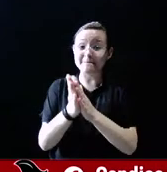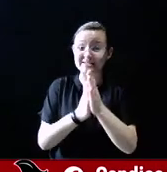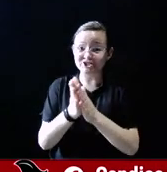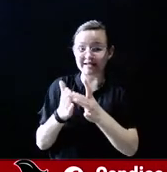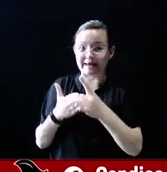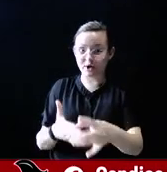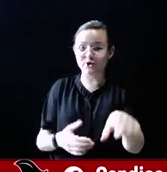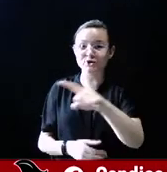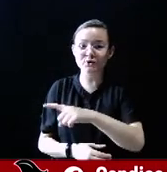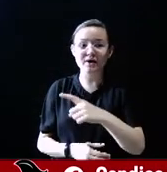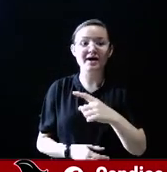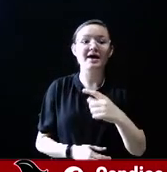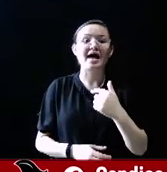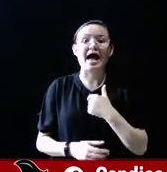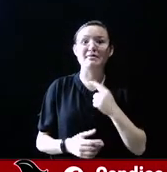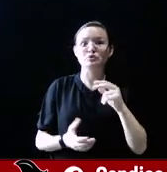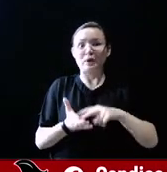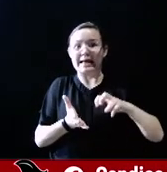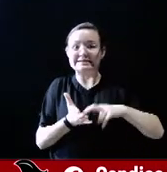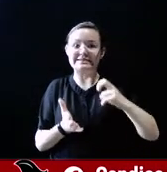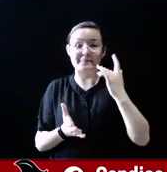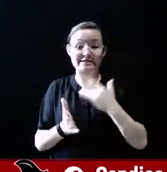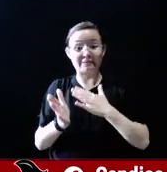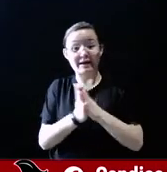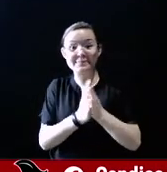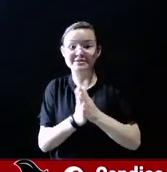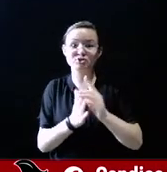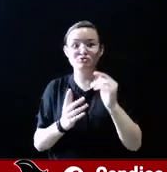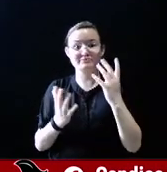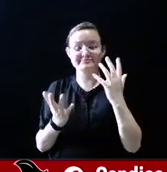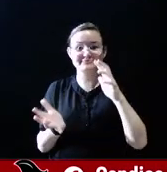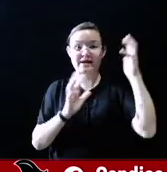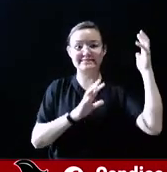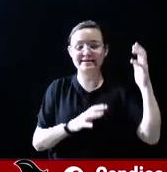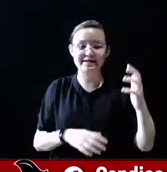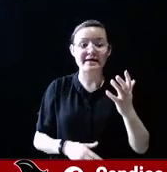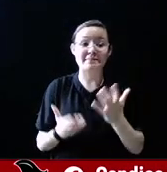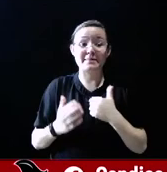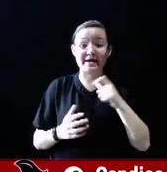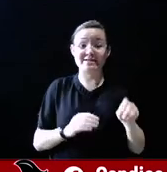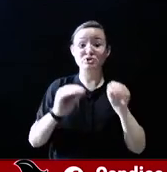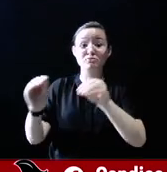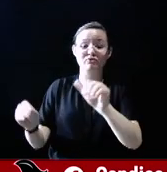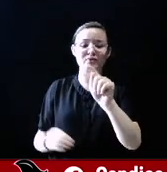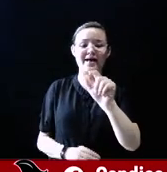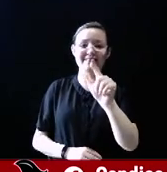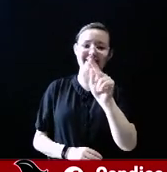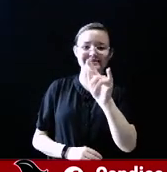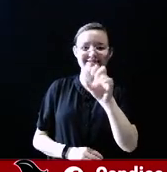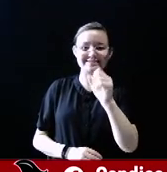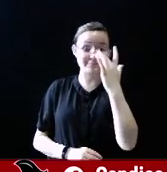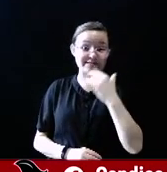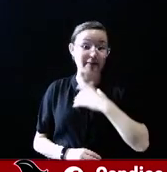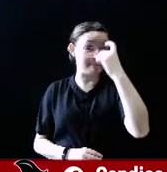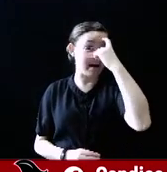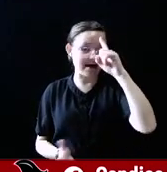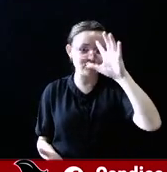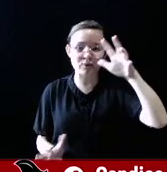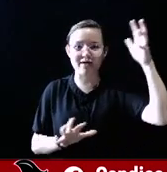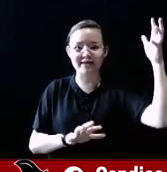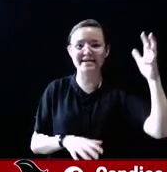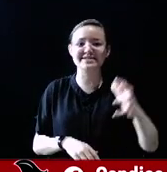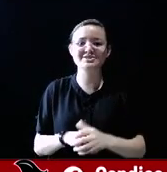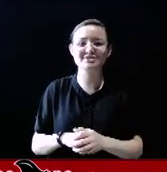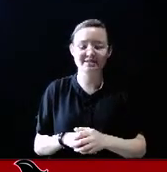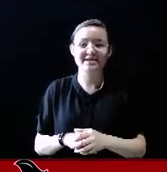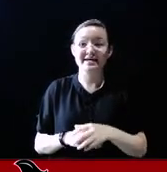you. I'm way too antsy, because my ambition's too frantic. I might need to move to Atlantis, because my mind's too outlandish.